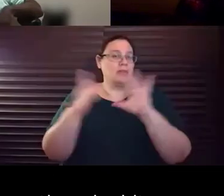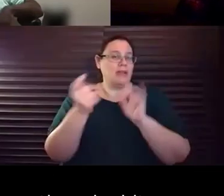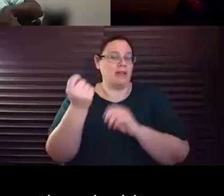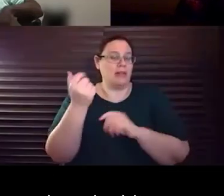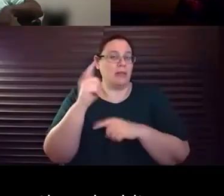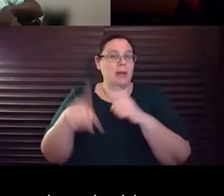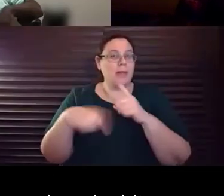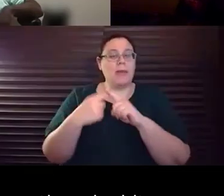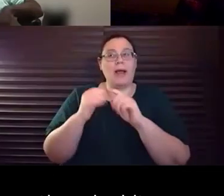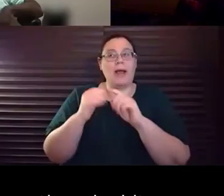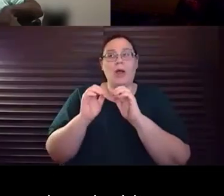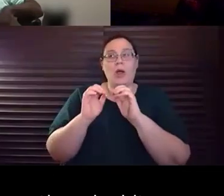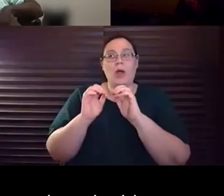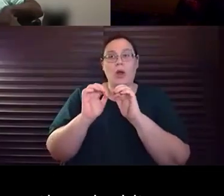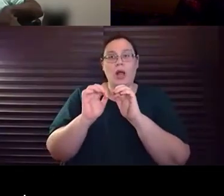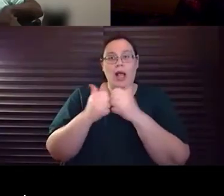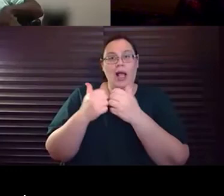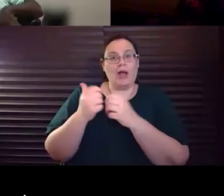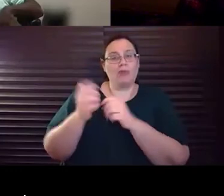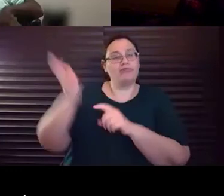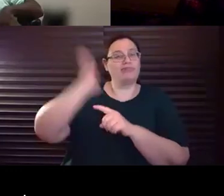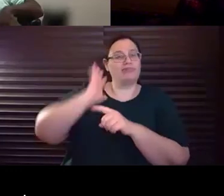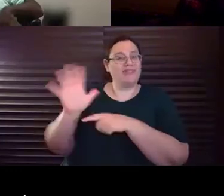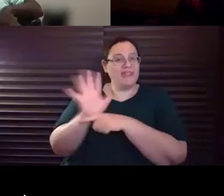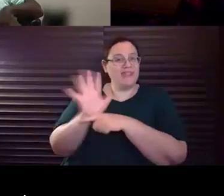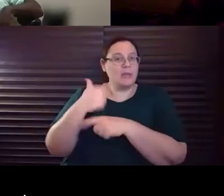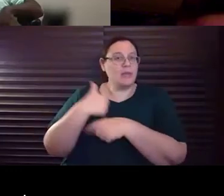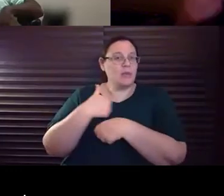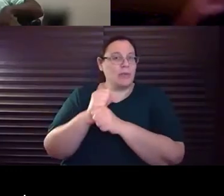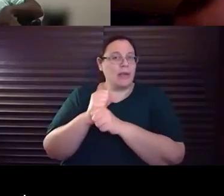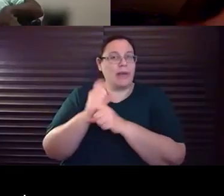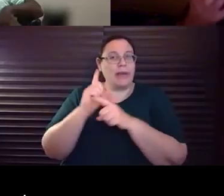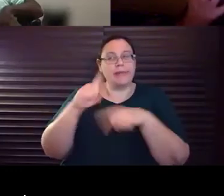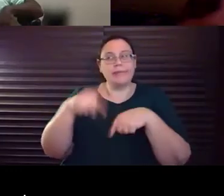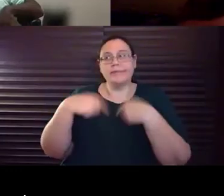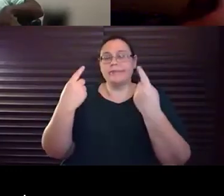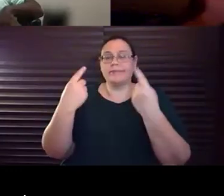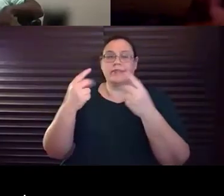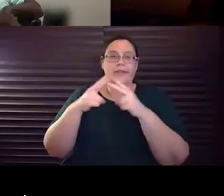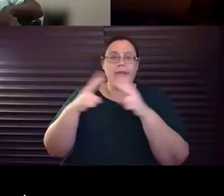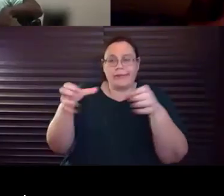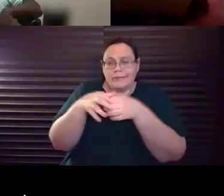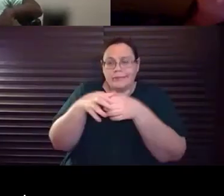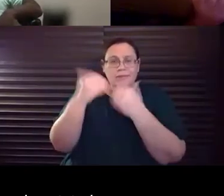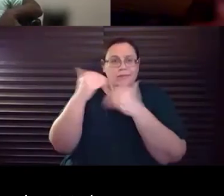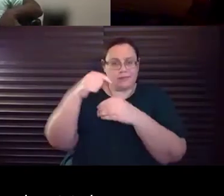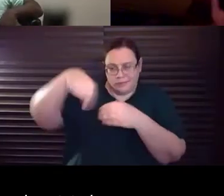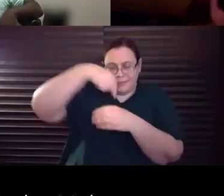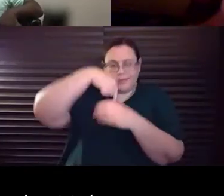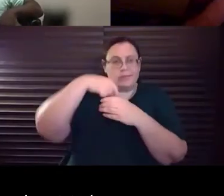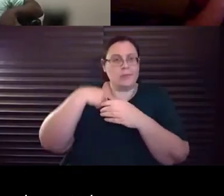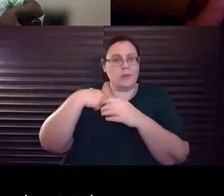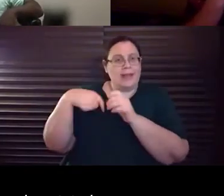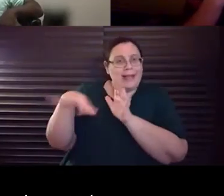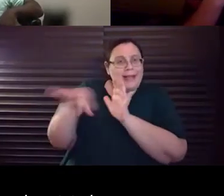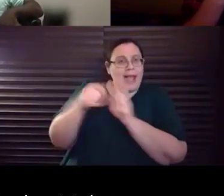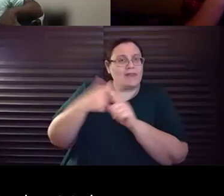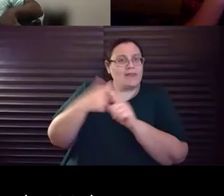how in past films that we'd made, they've been very sort of like insular. We sort of just cast,